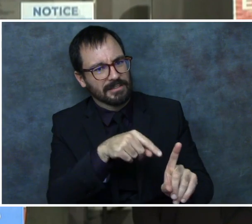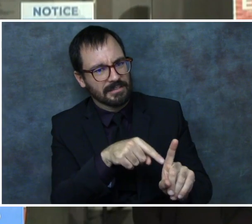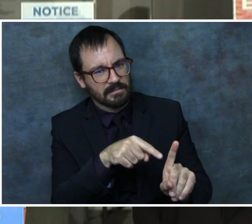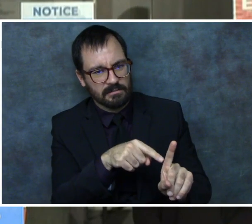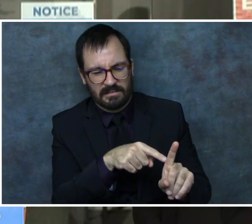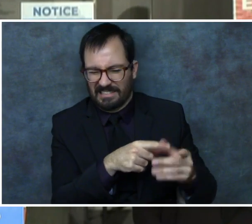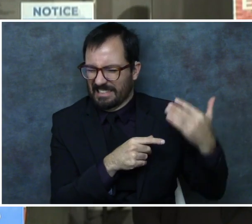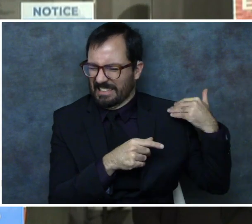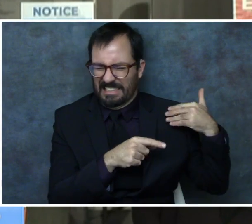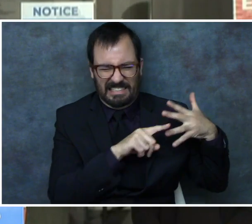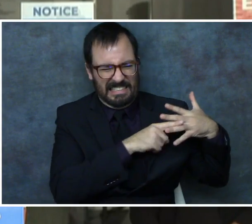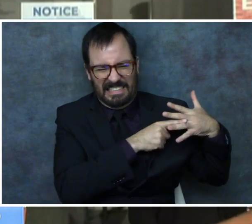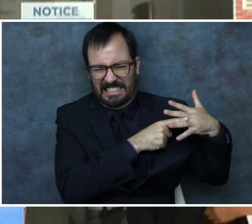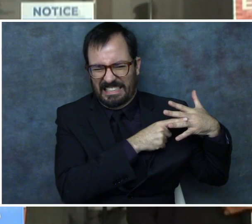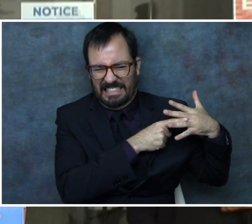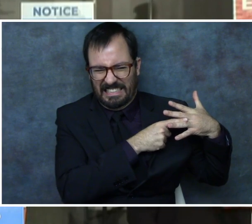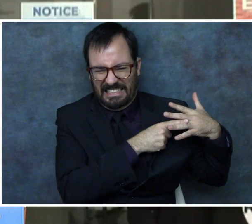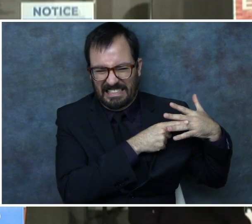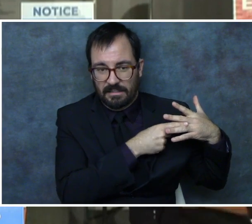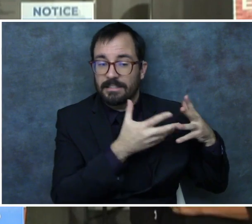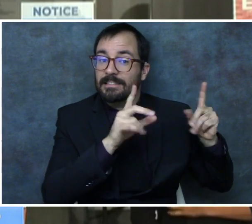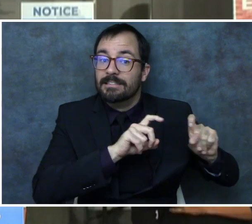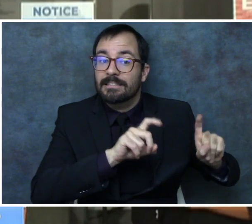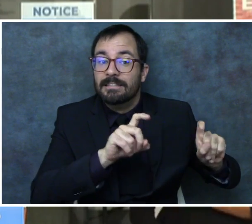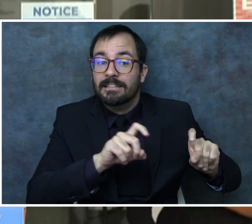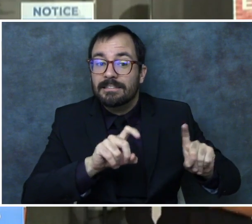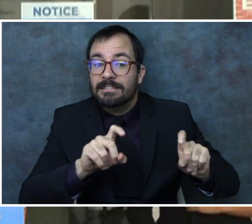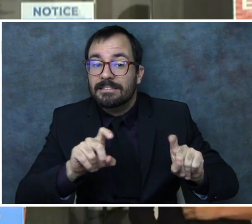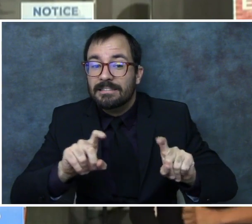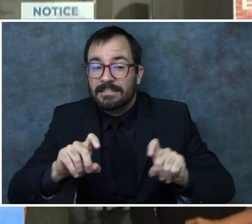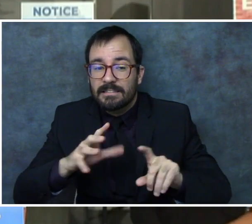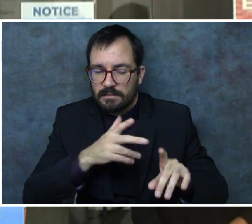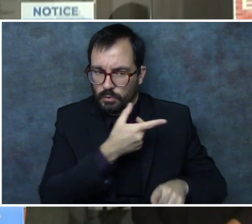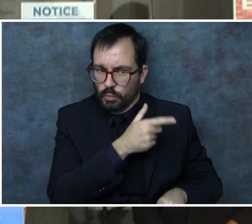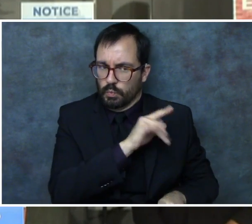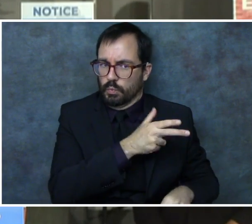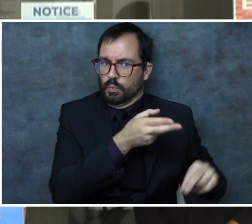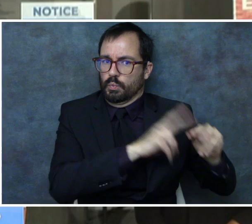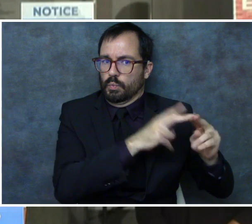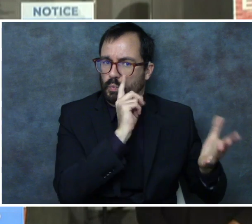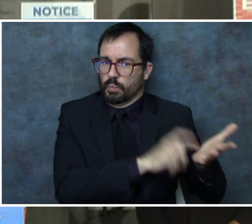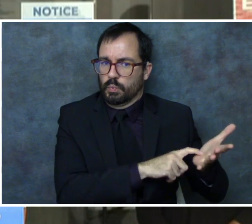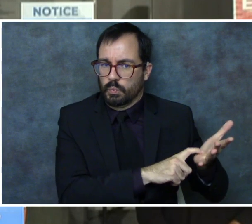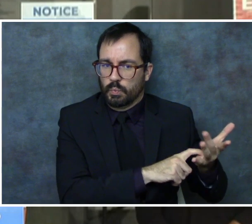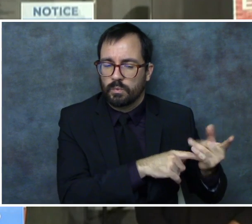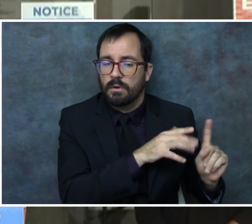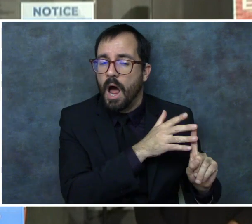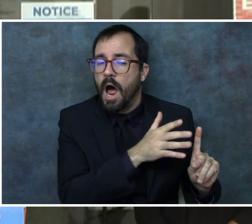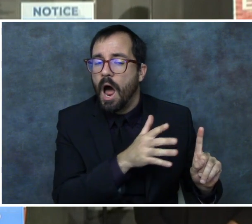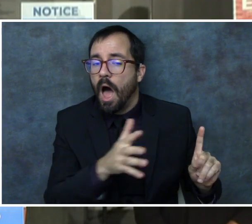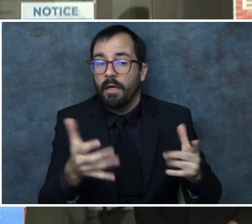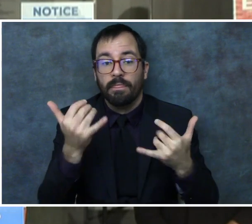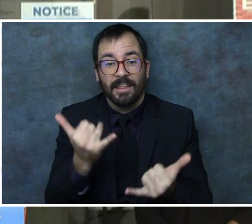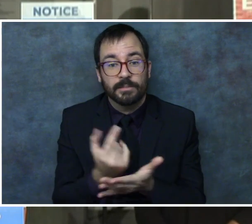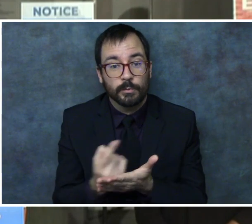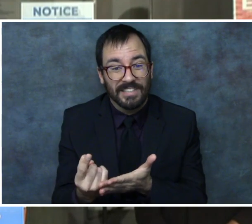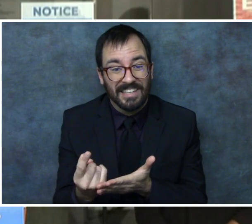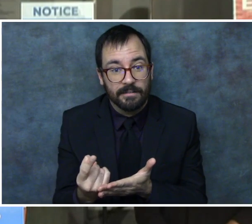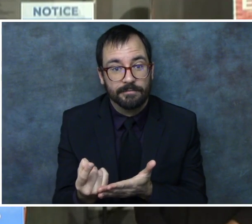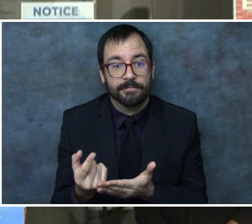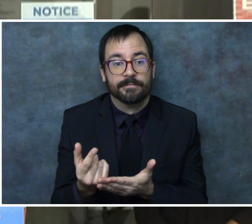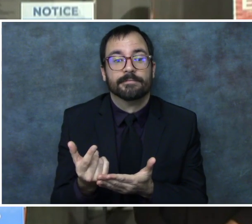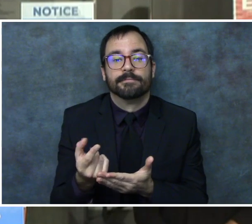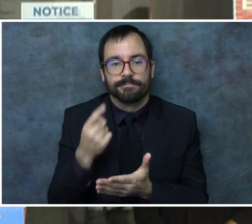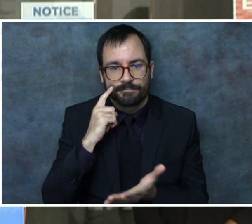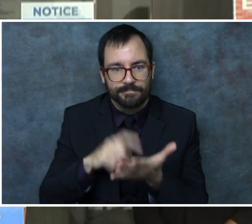it had a high positivity. And now this week to week, it has had the highest positivity in the last 7 days that we're looking at. So we're taking a look